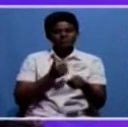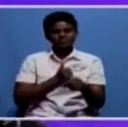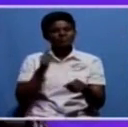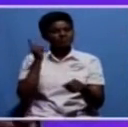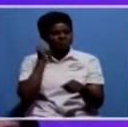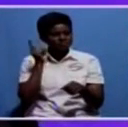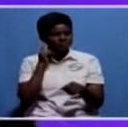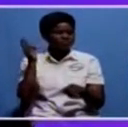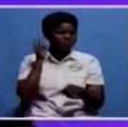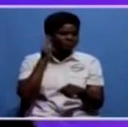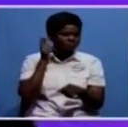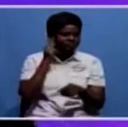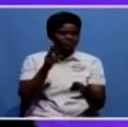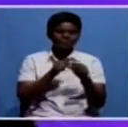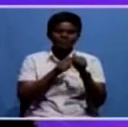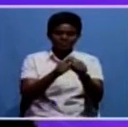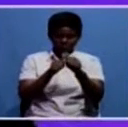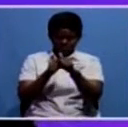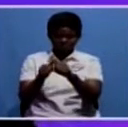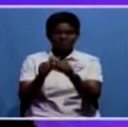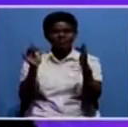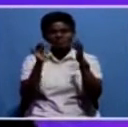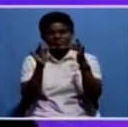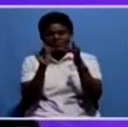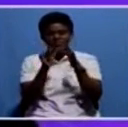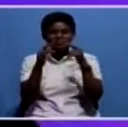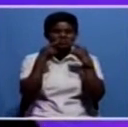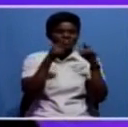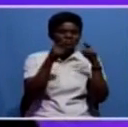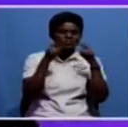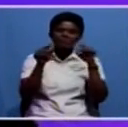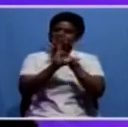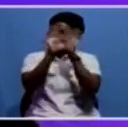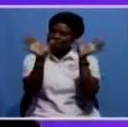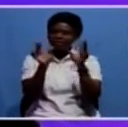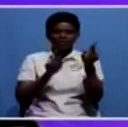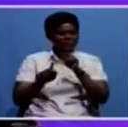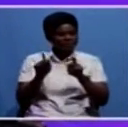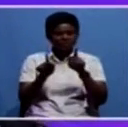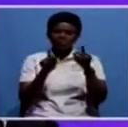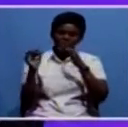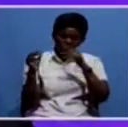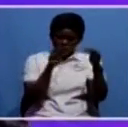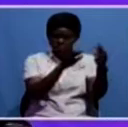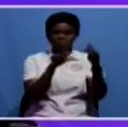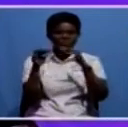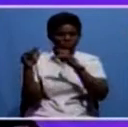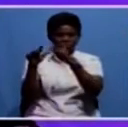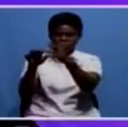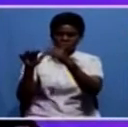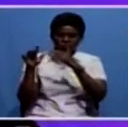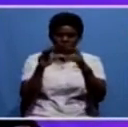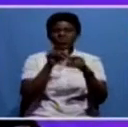radio, I will follow some online publications. It's clear that people are arguing from an uninformed